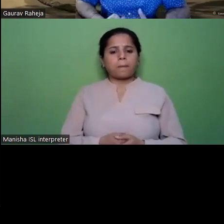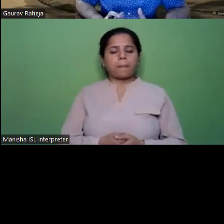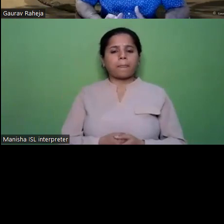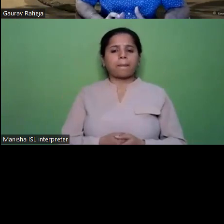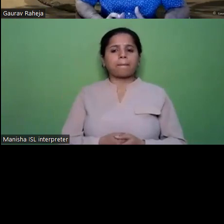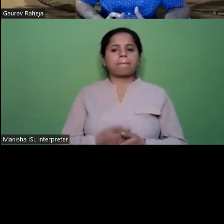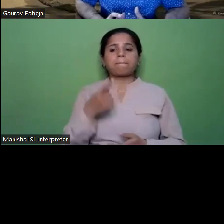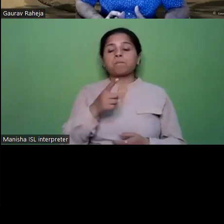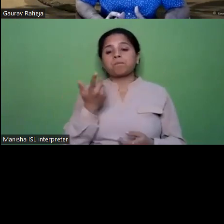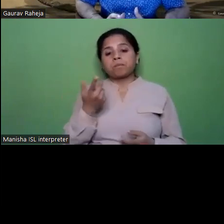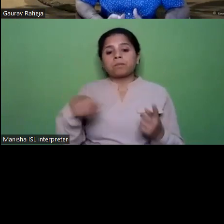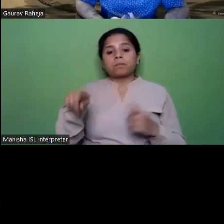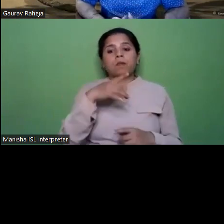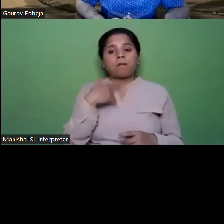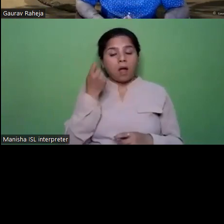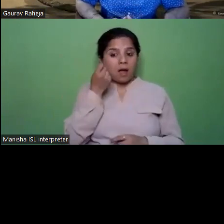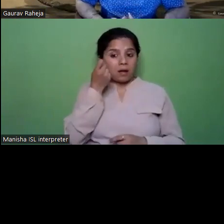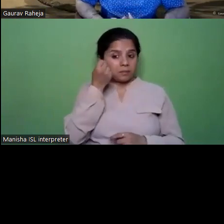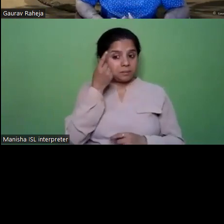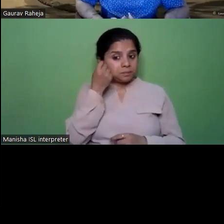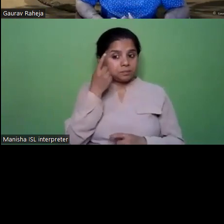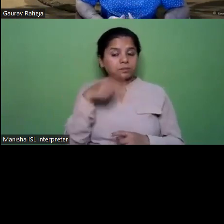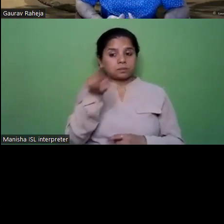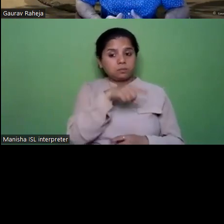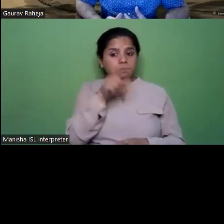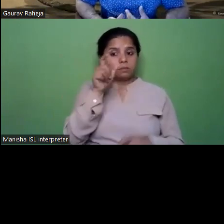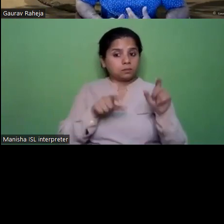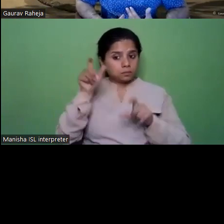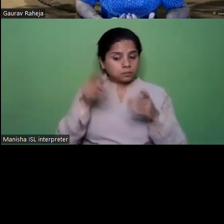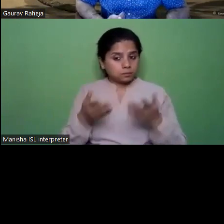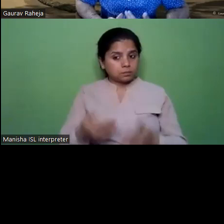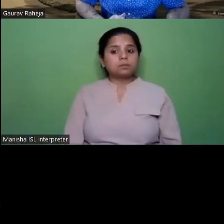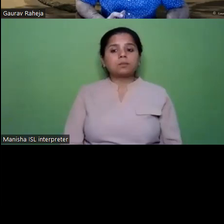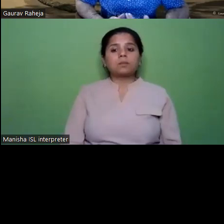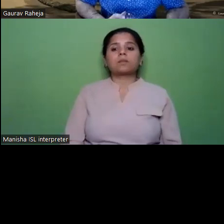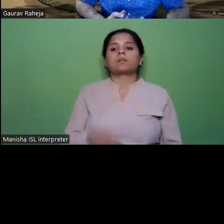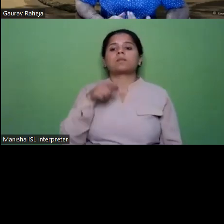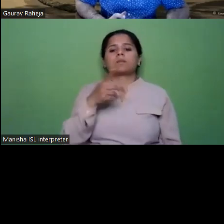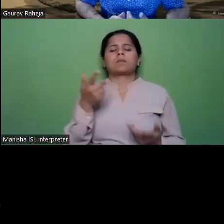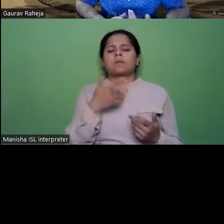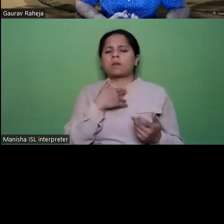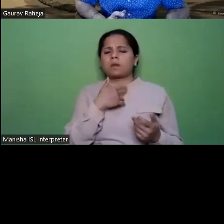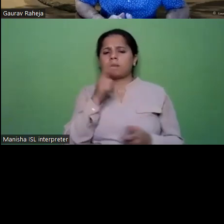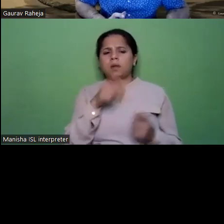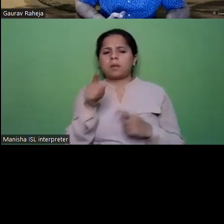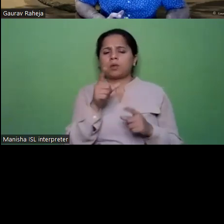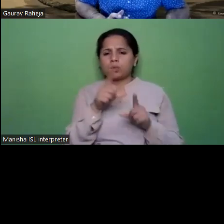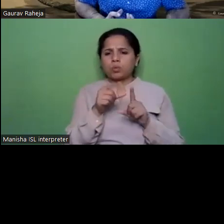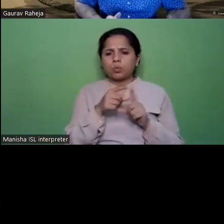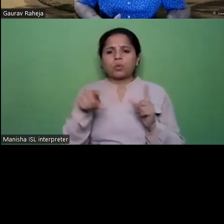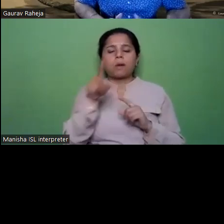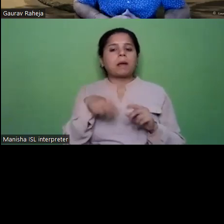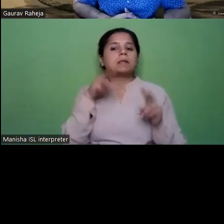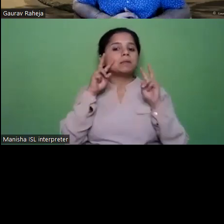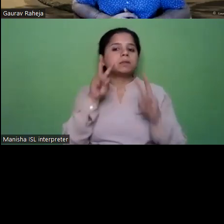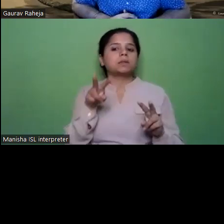So once you understand the nitty-gritties of these details, then we have to look at each